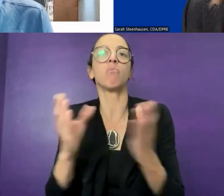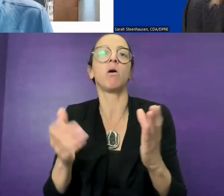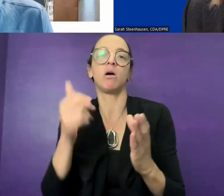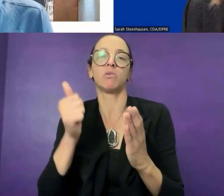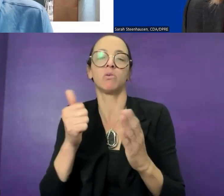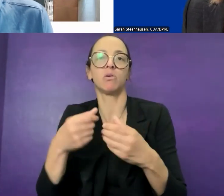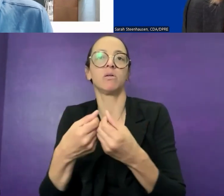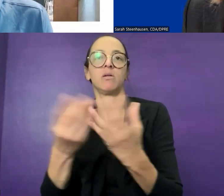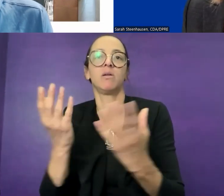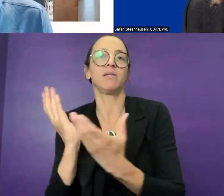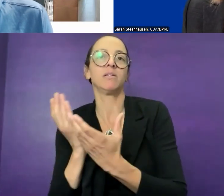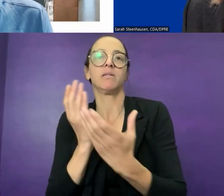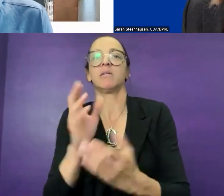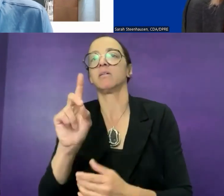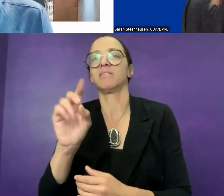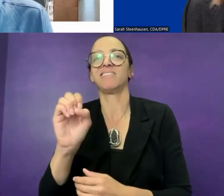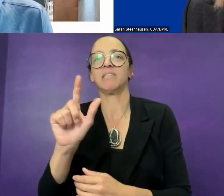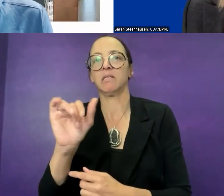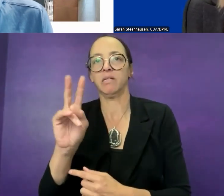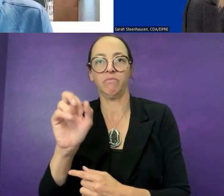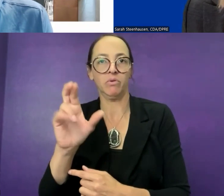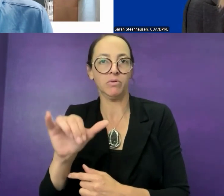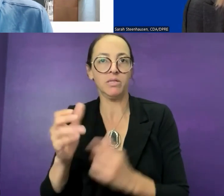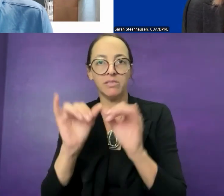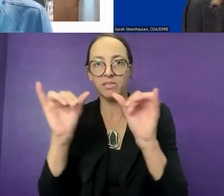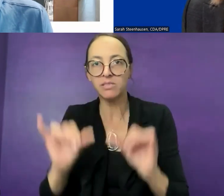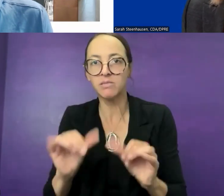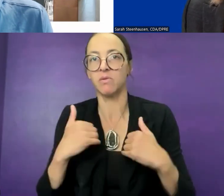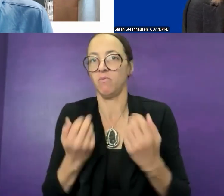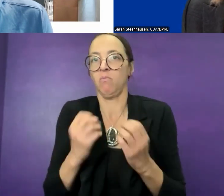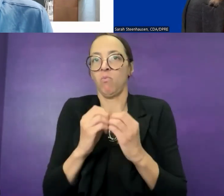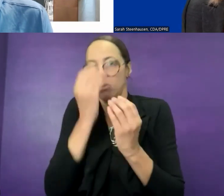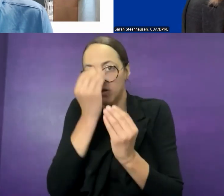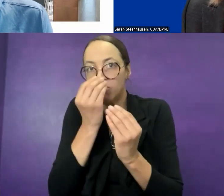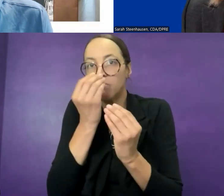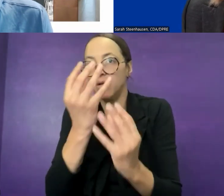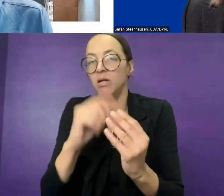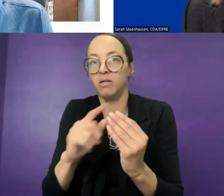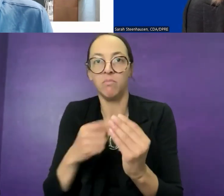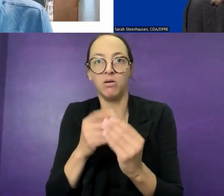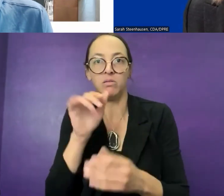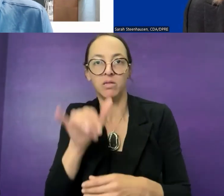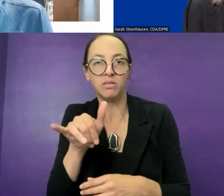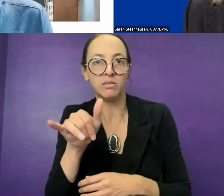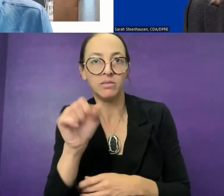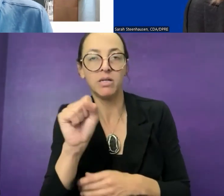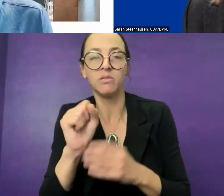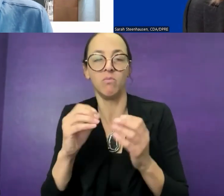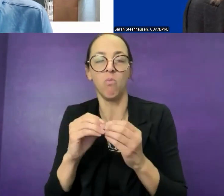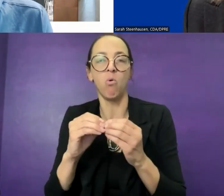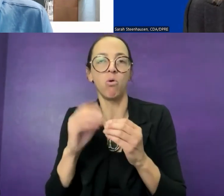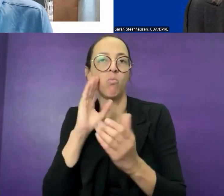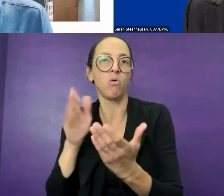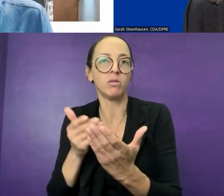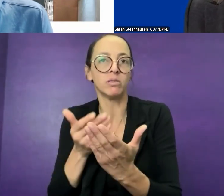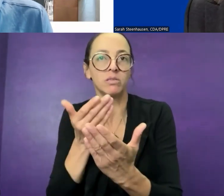that. And I think the answer to that is absolutely yes. And it's evolving in many places outside of and in addition